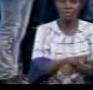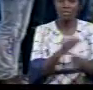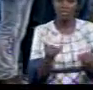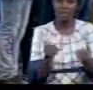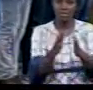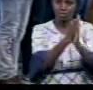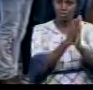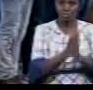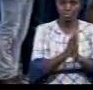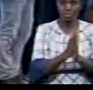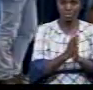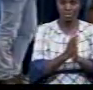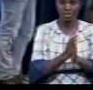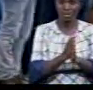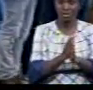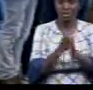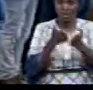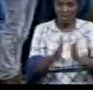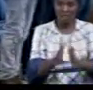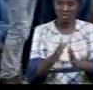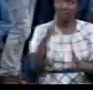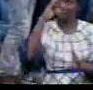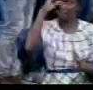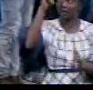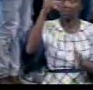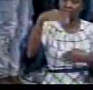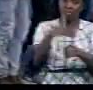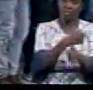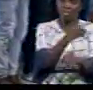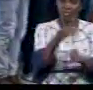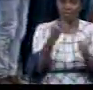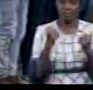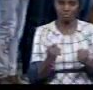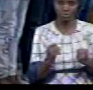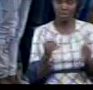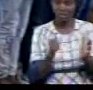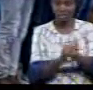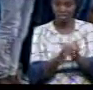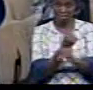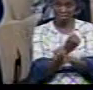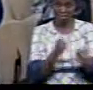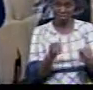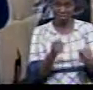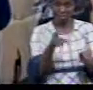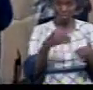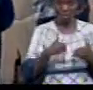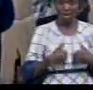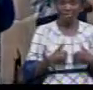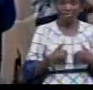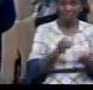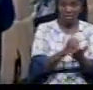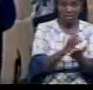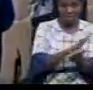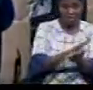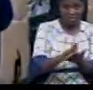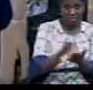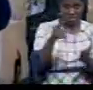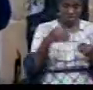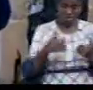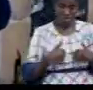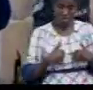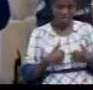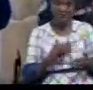prayer. Let him make you strong. You have salvation there. You have sanctification there. You